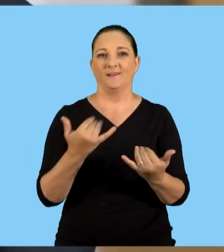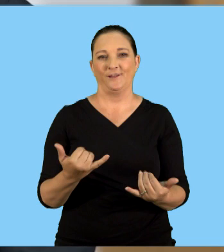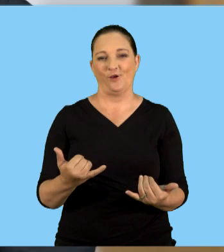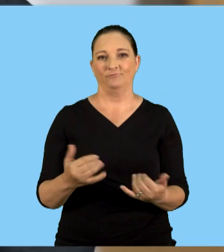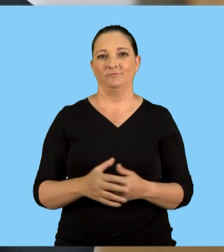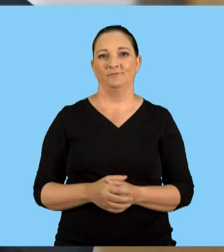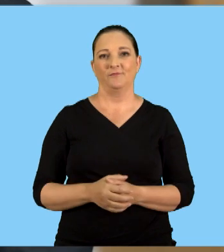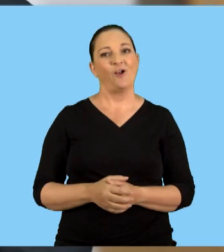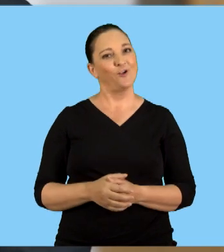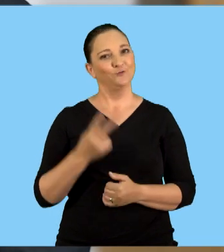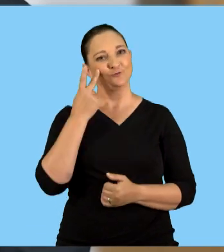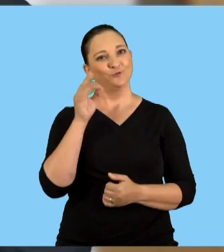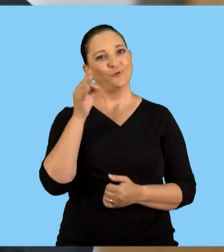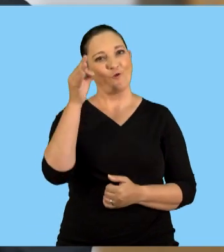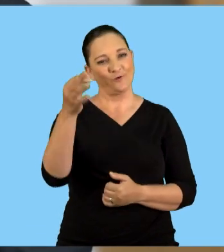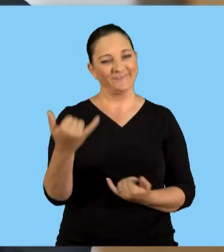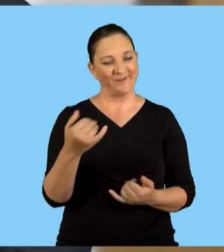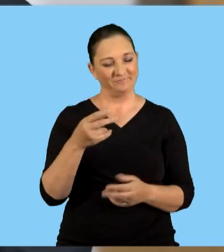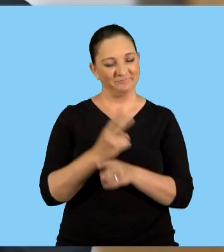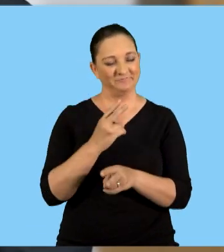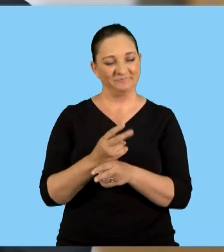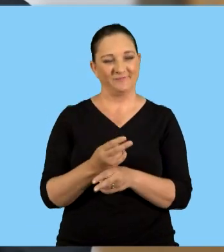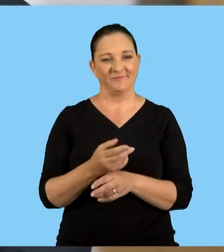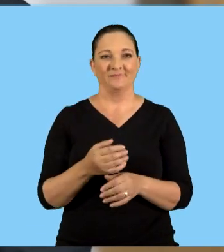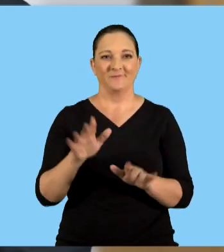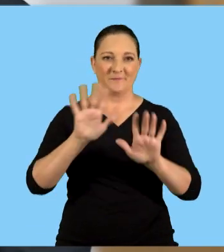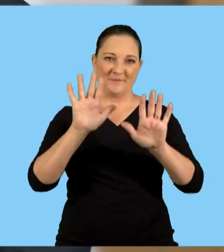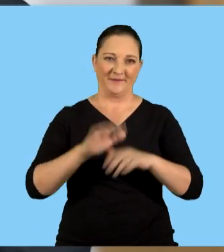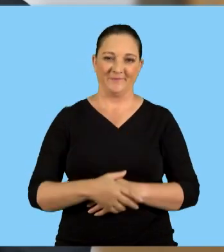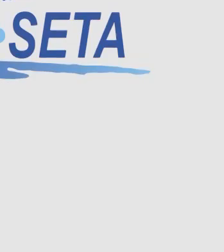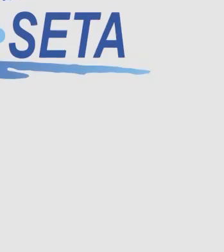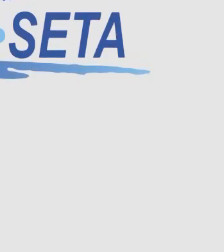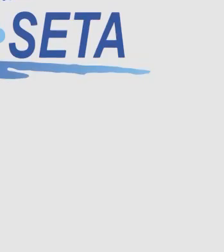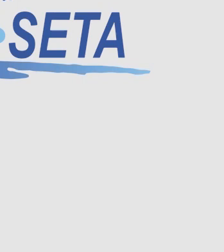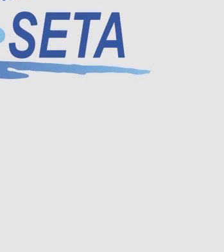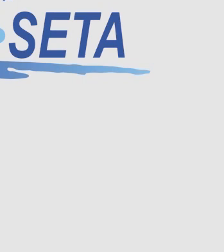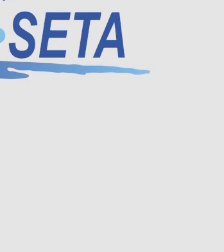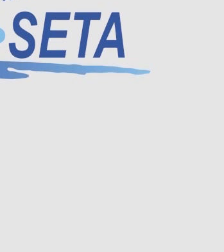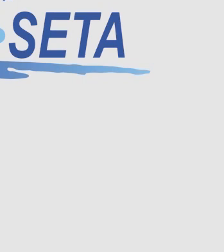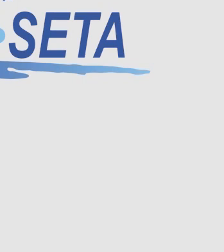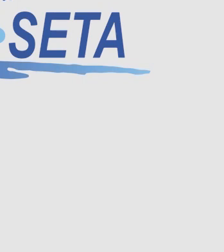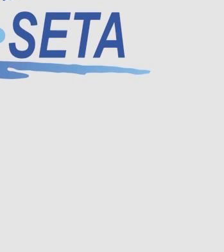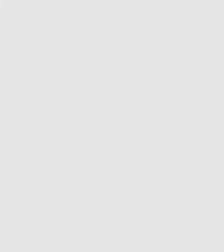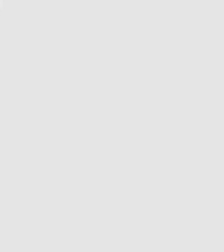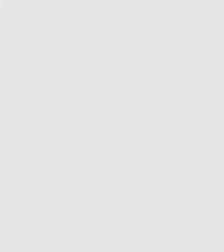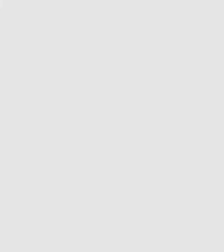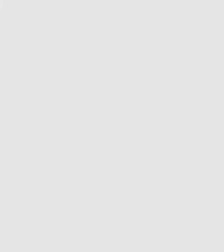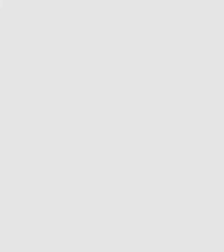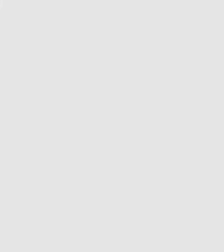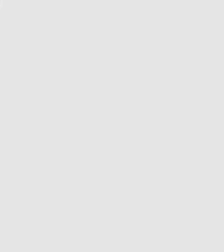listening today. Looking forward to chatting to you guys again. Take care. Bye-bye.